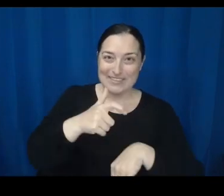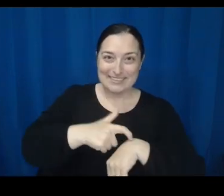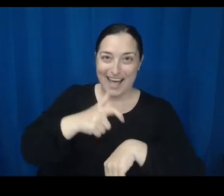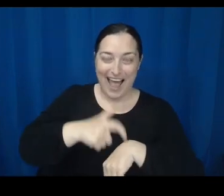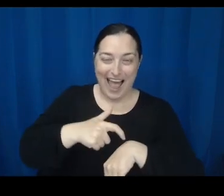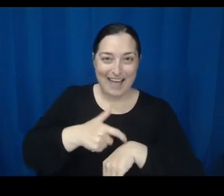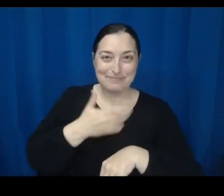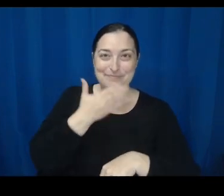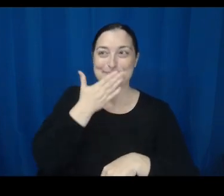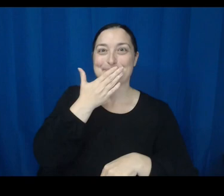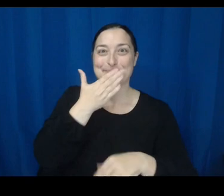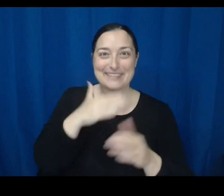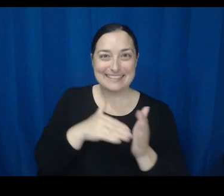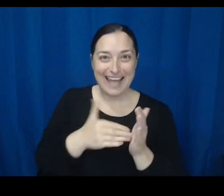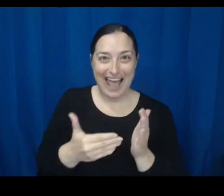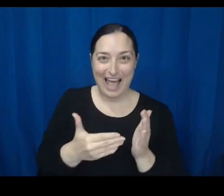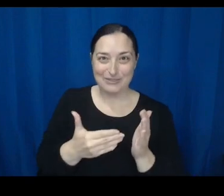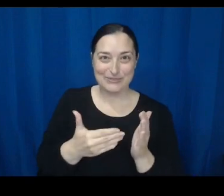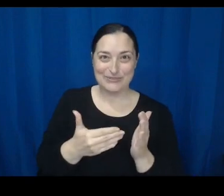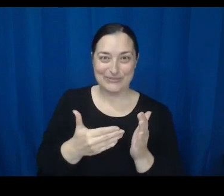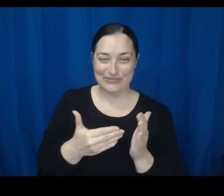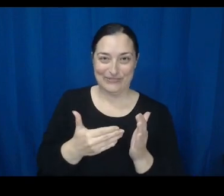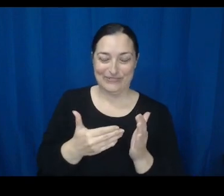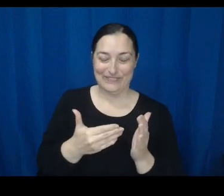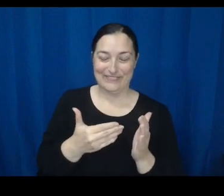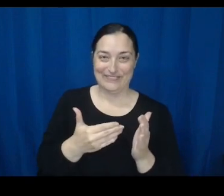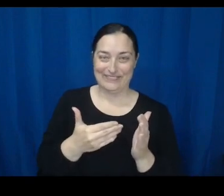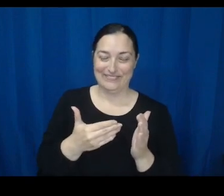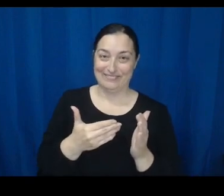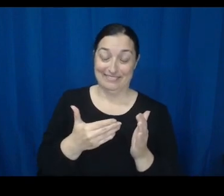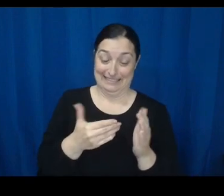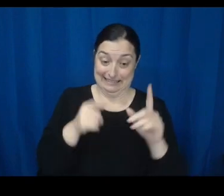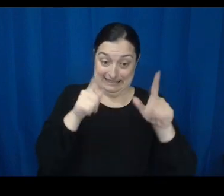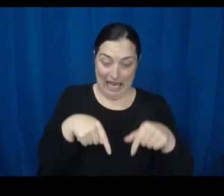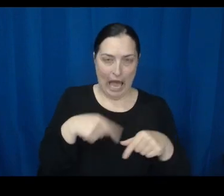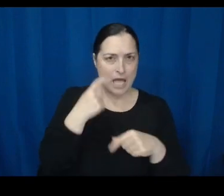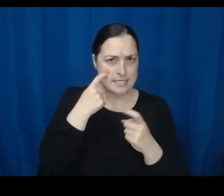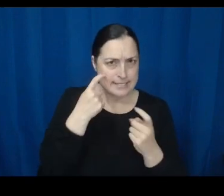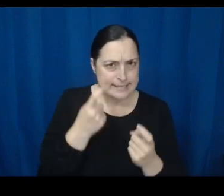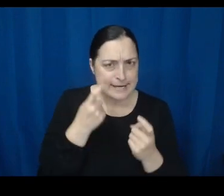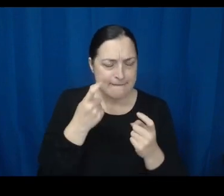very like being less careful and really just